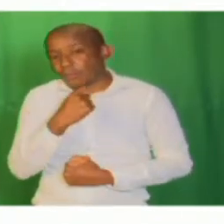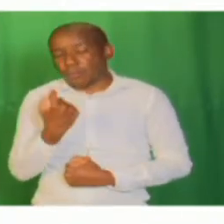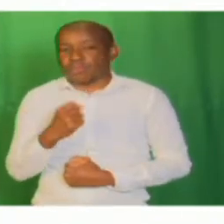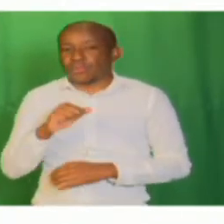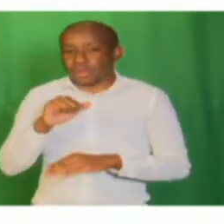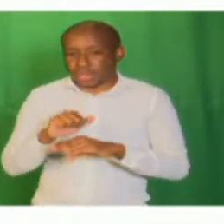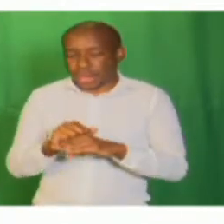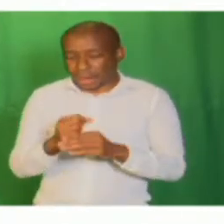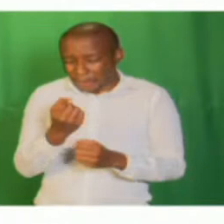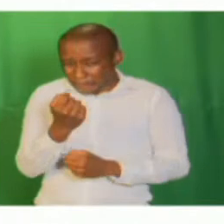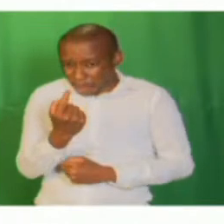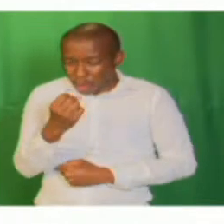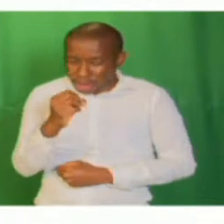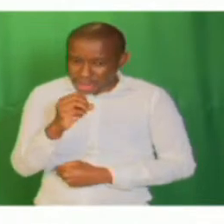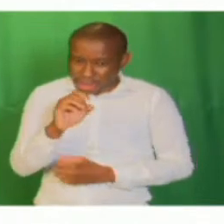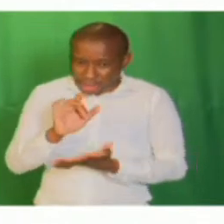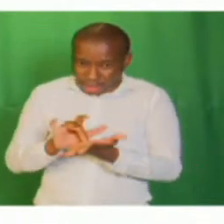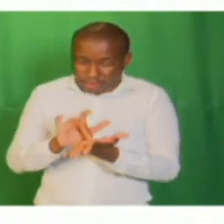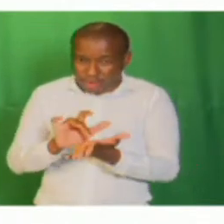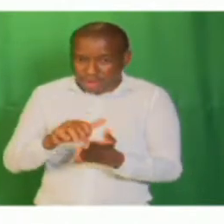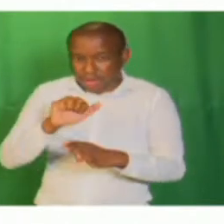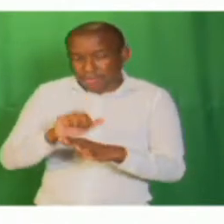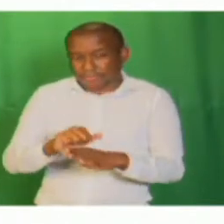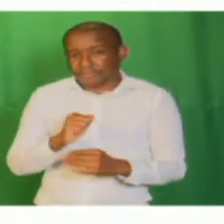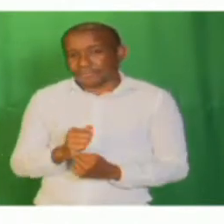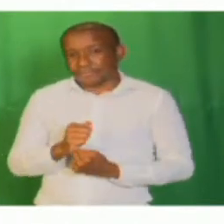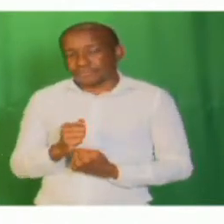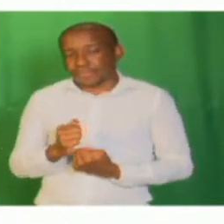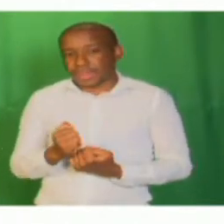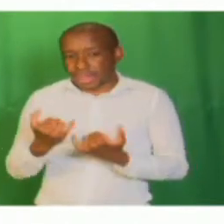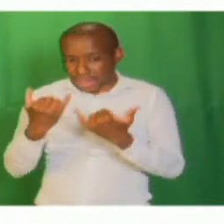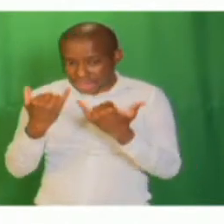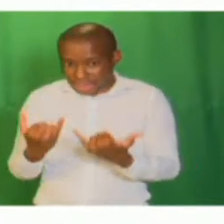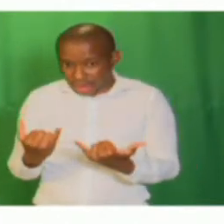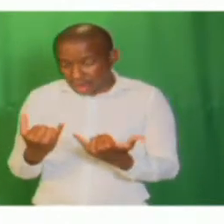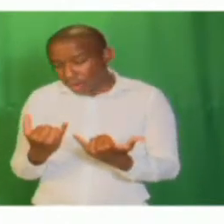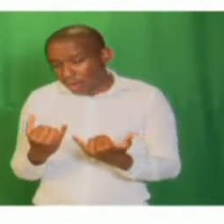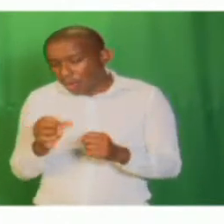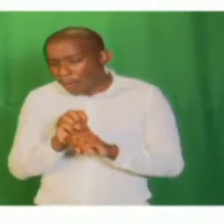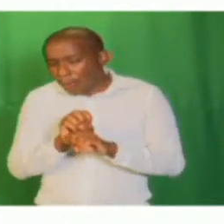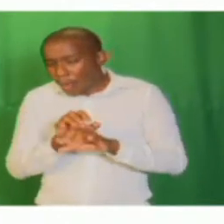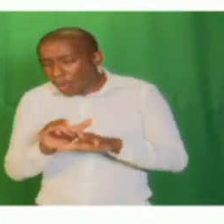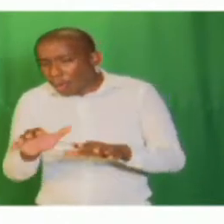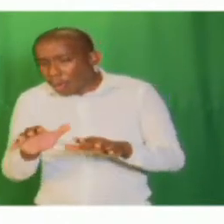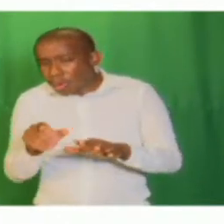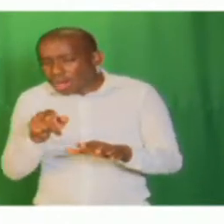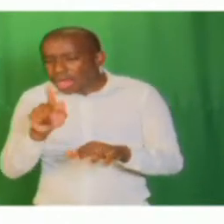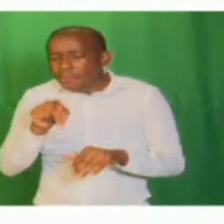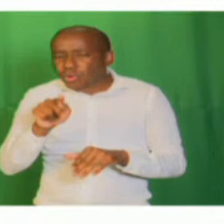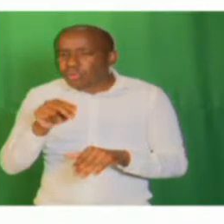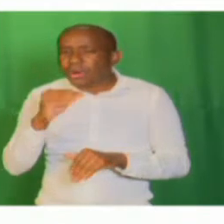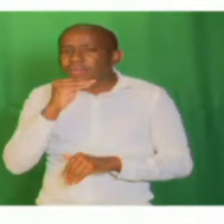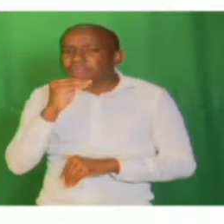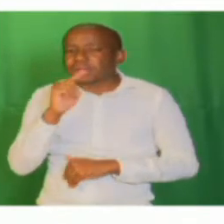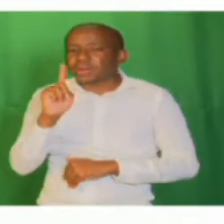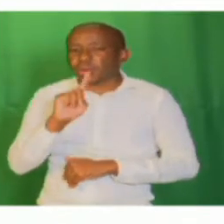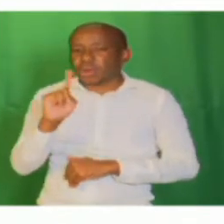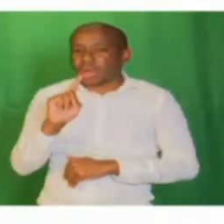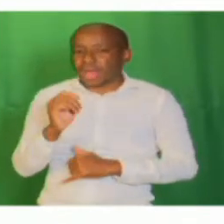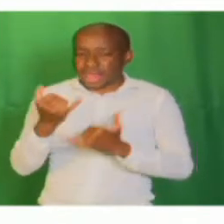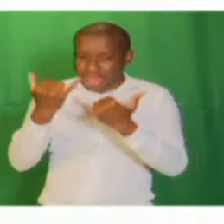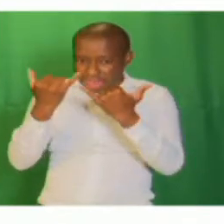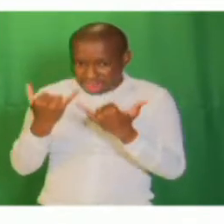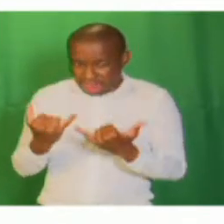into smaller numbers. What then is the spreading or distributive property? Let us look at